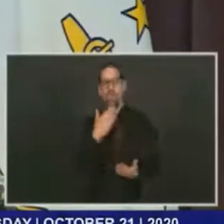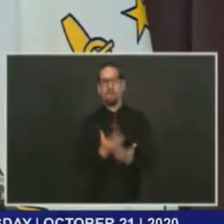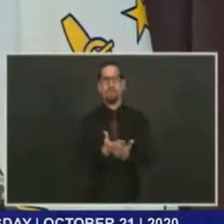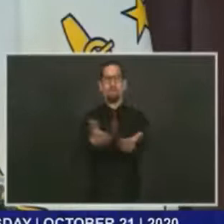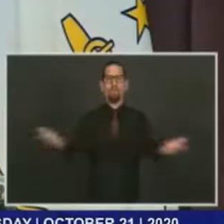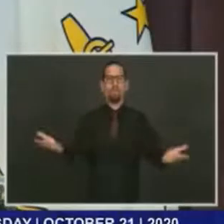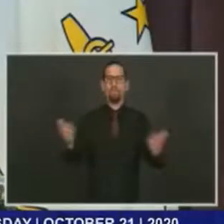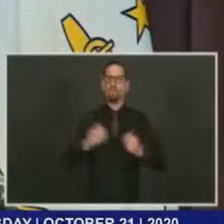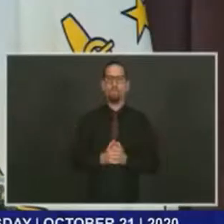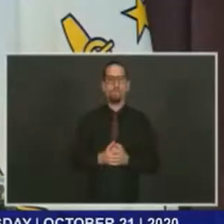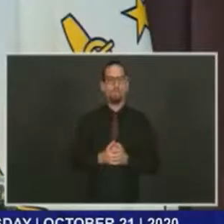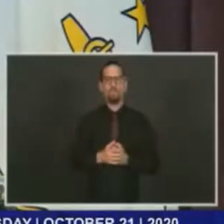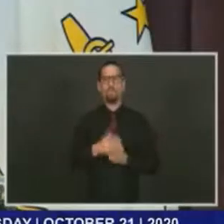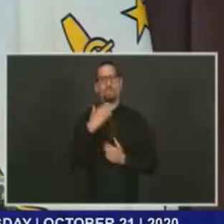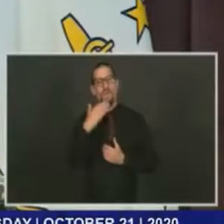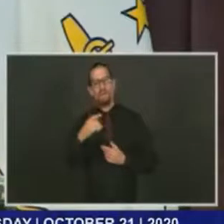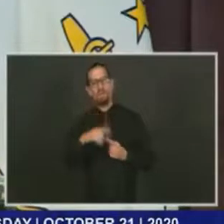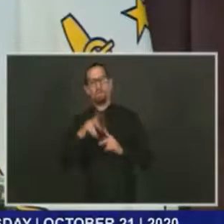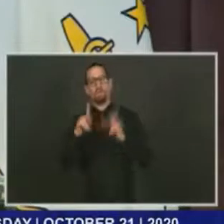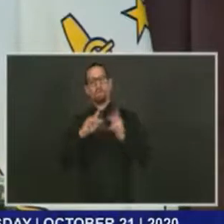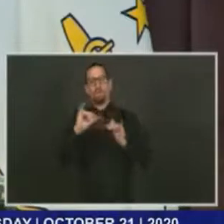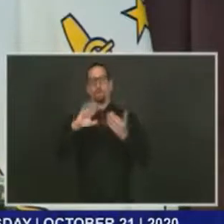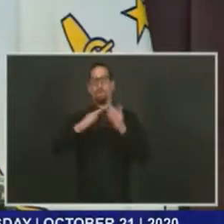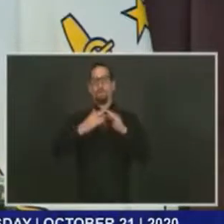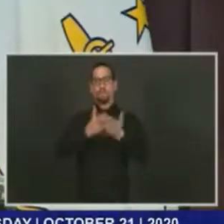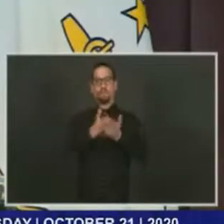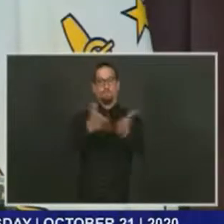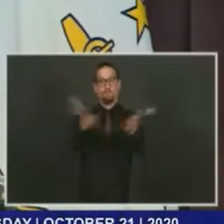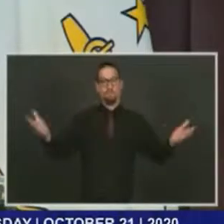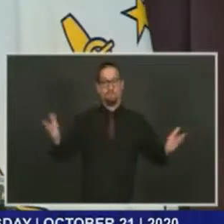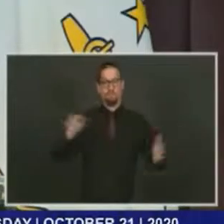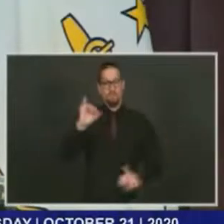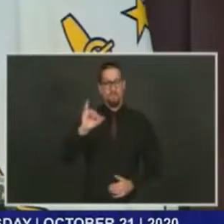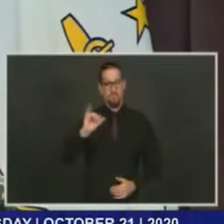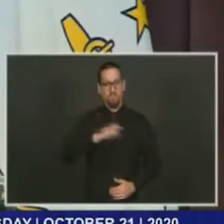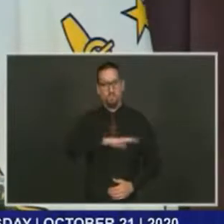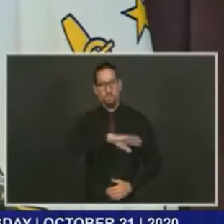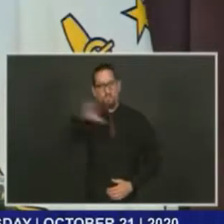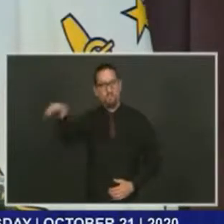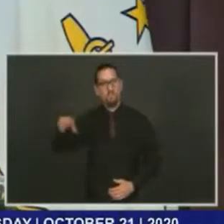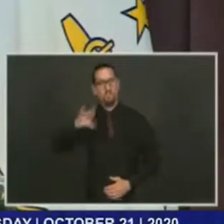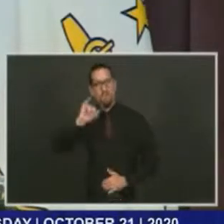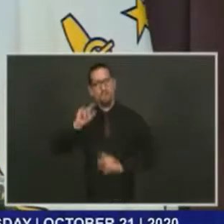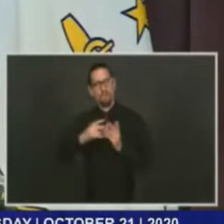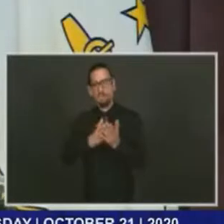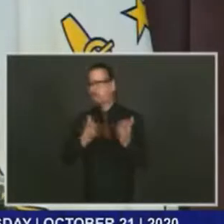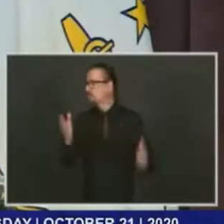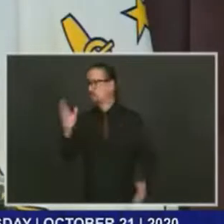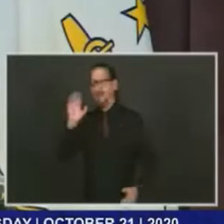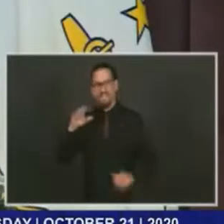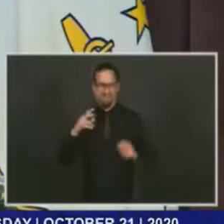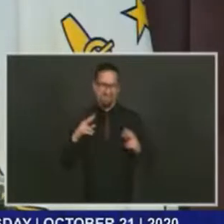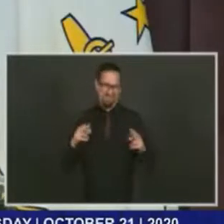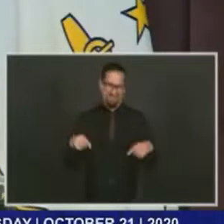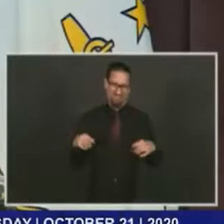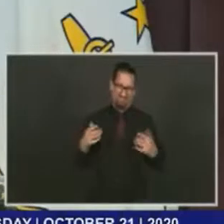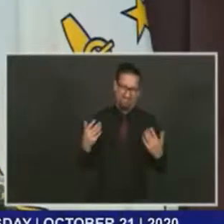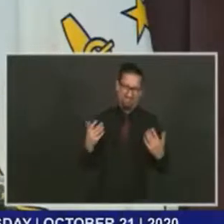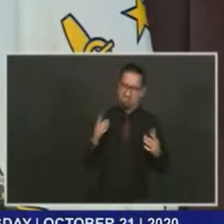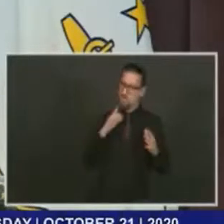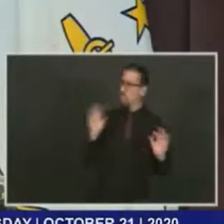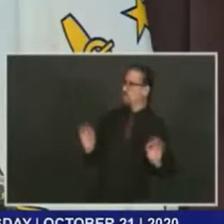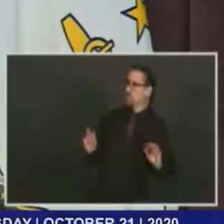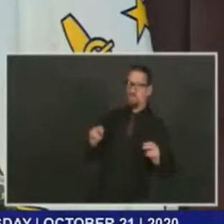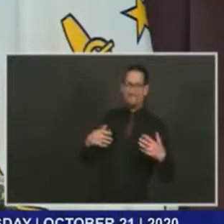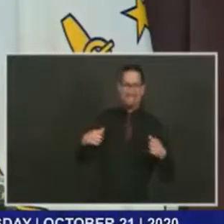thank you to the people of Rhode Island. You know, it's a scary time. Everybody's on edge right now. Everybody is on edge.